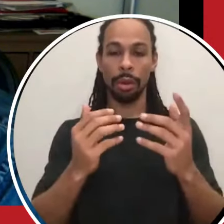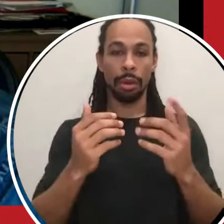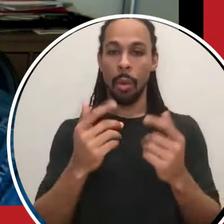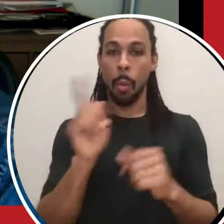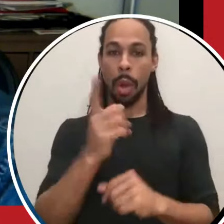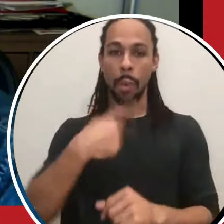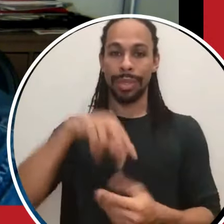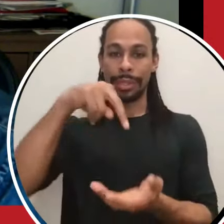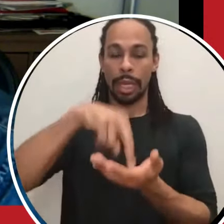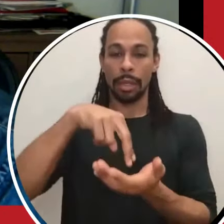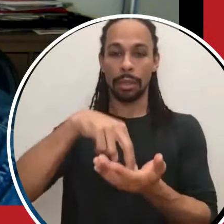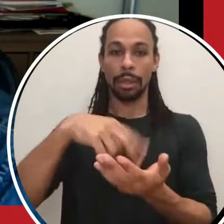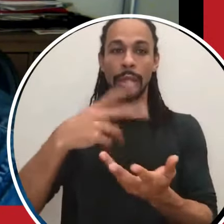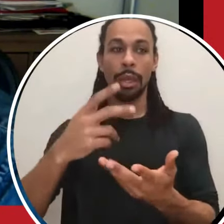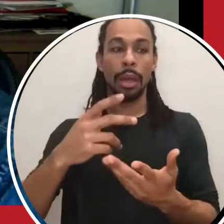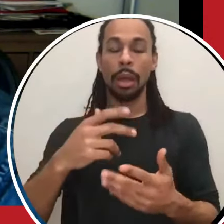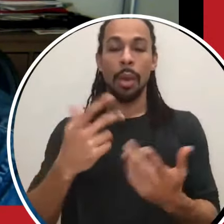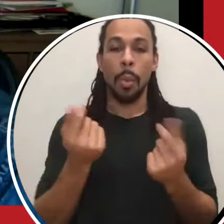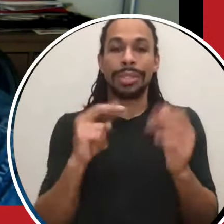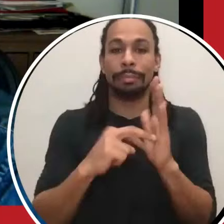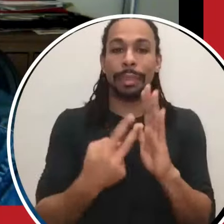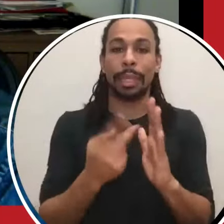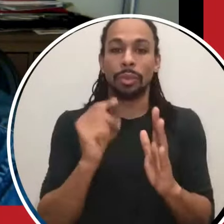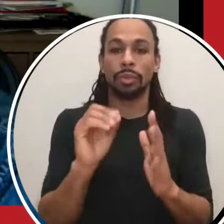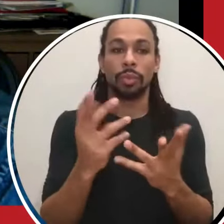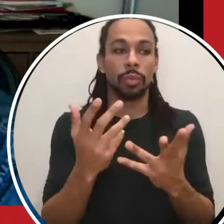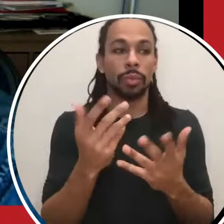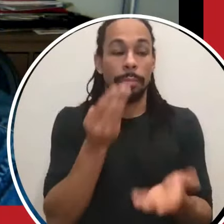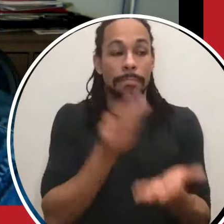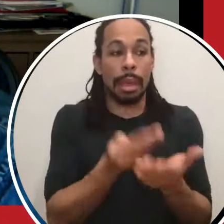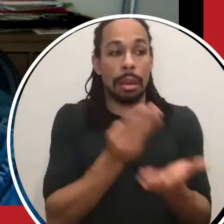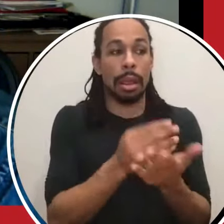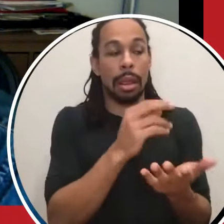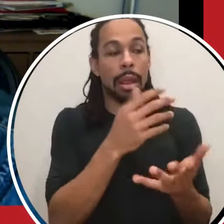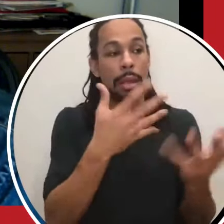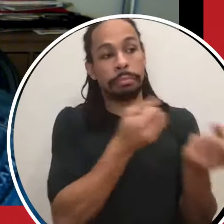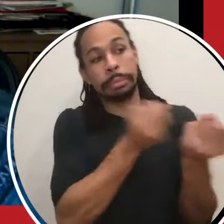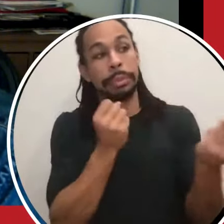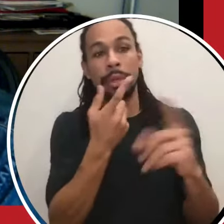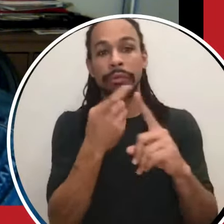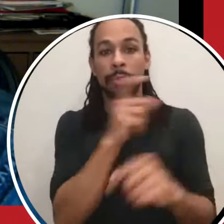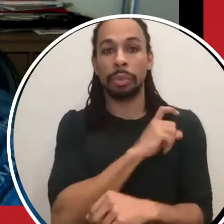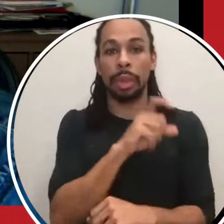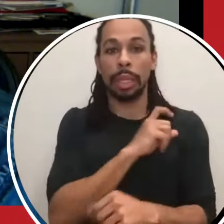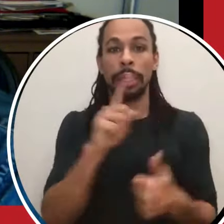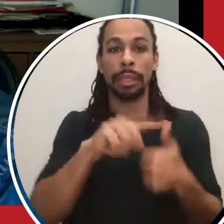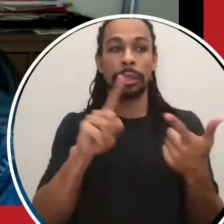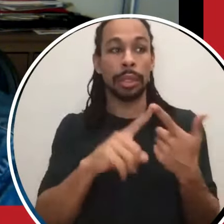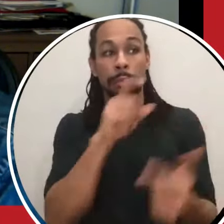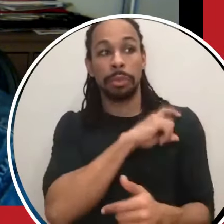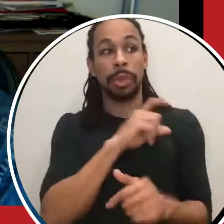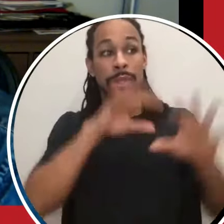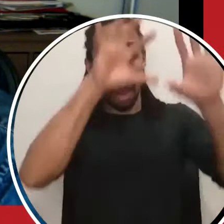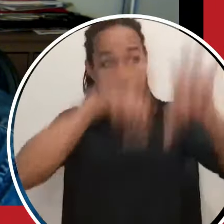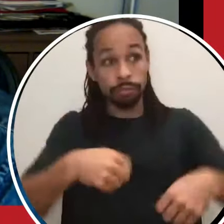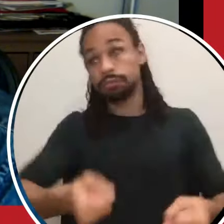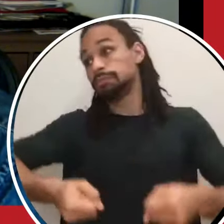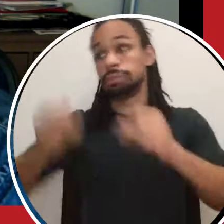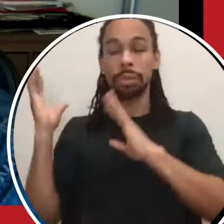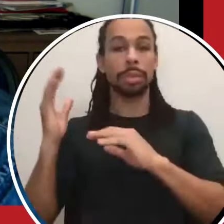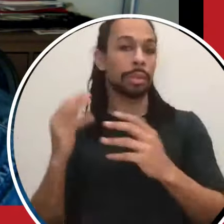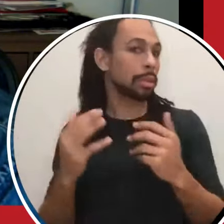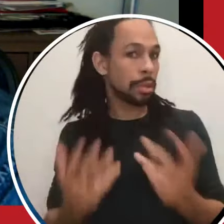defund the police, much less abolish the police, is you have to engage with it. I don't